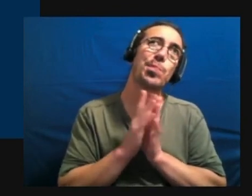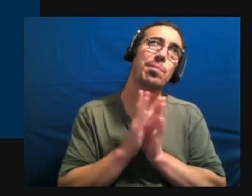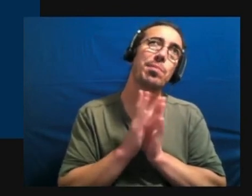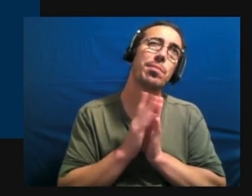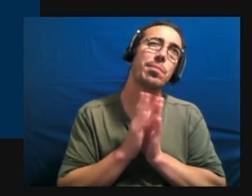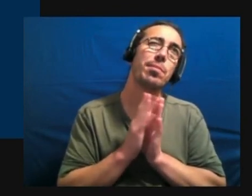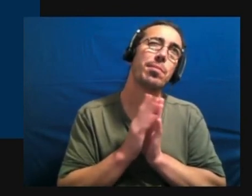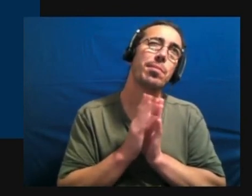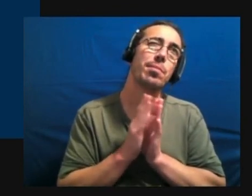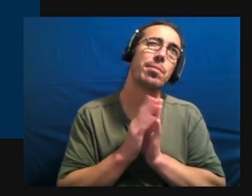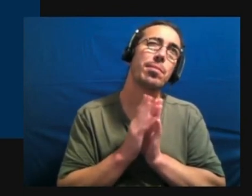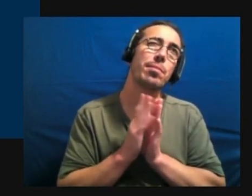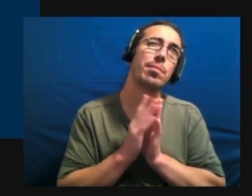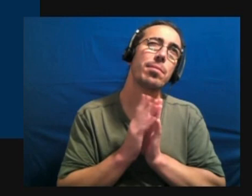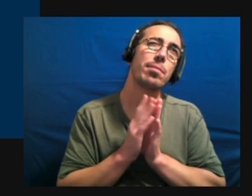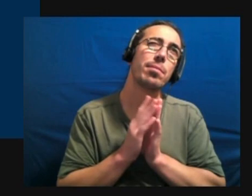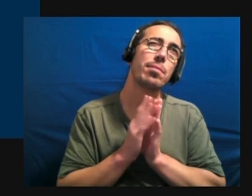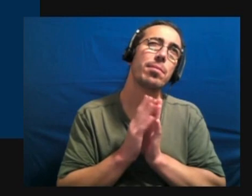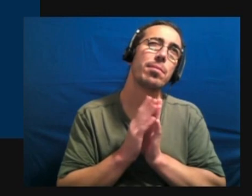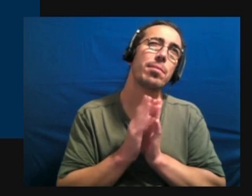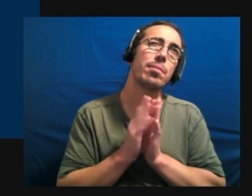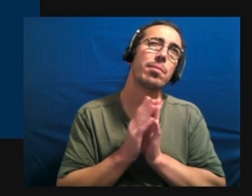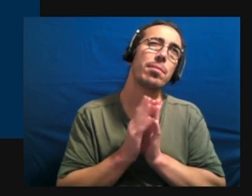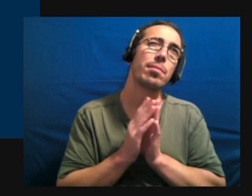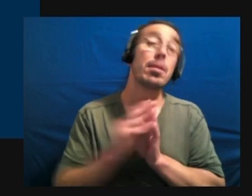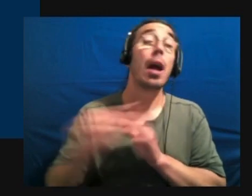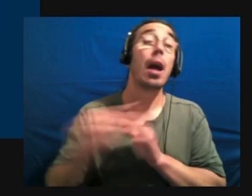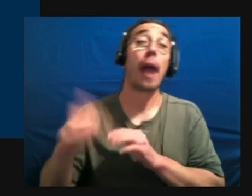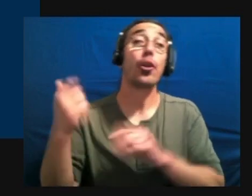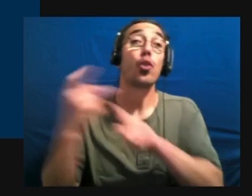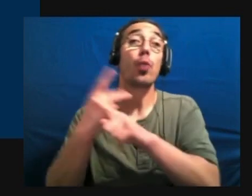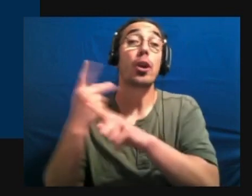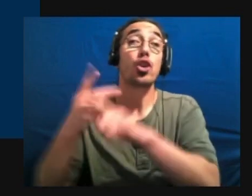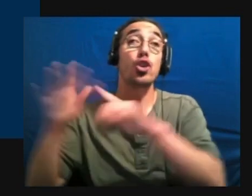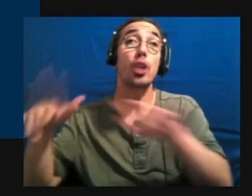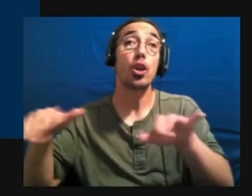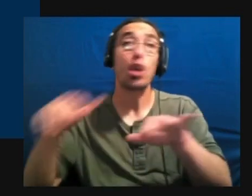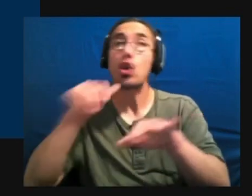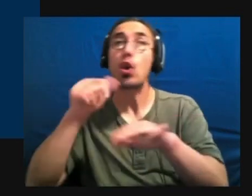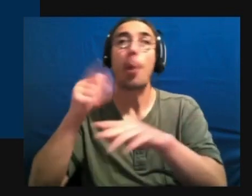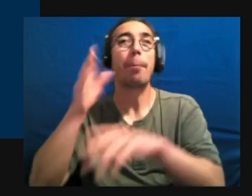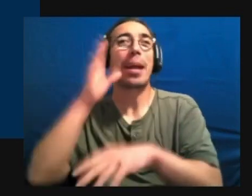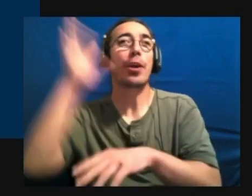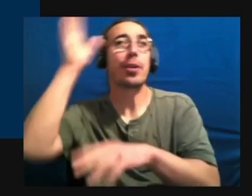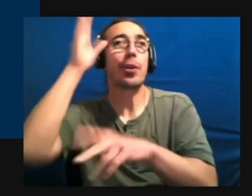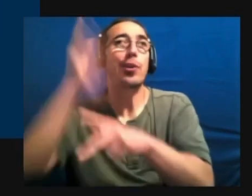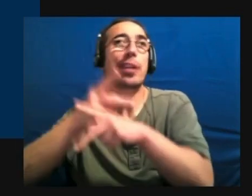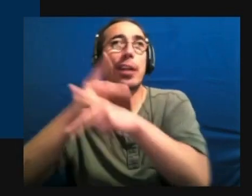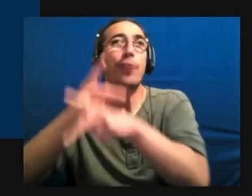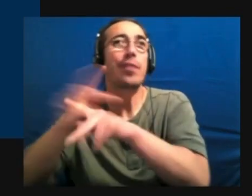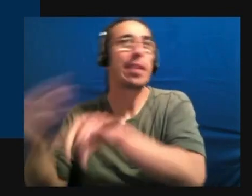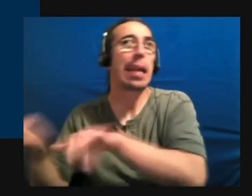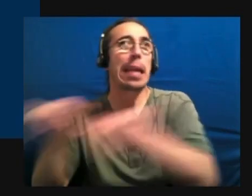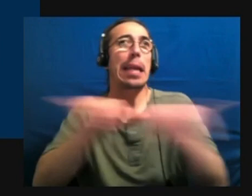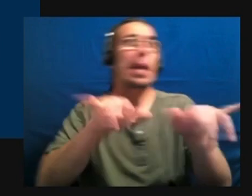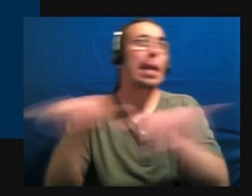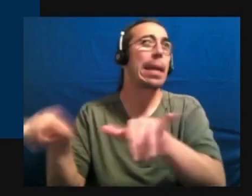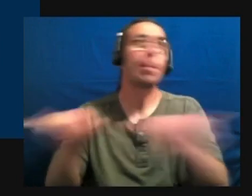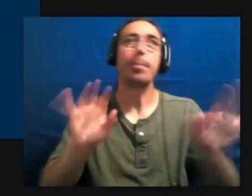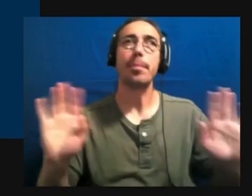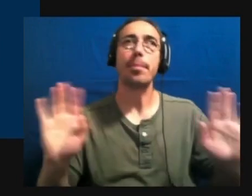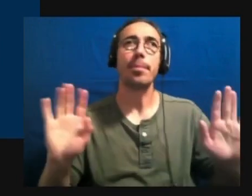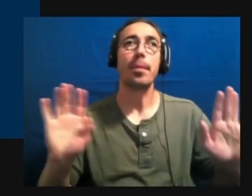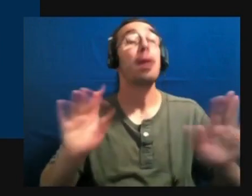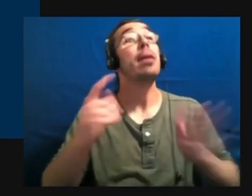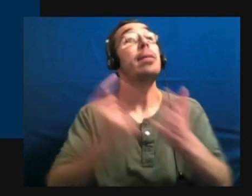parent them the way that you would parent non-autistic children. You need to parent them the way that they need. And you don't know what that is. So